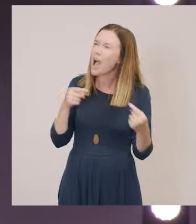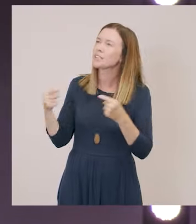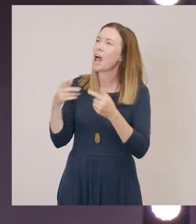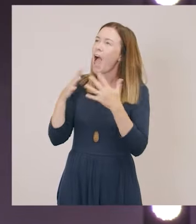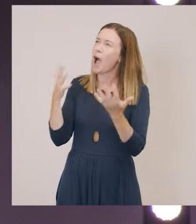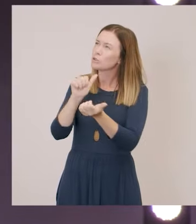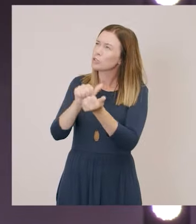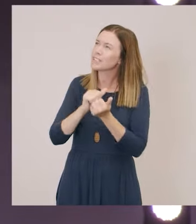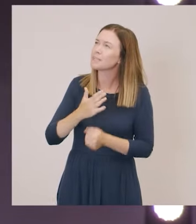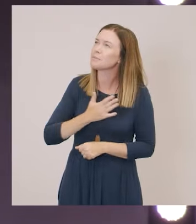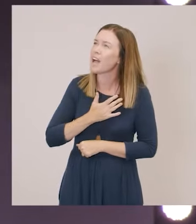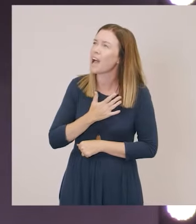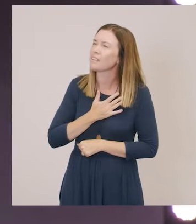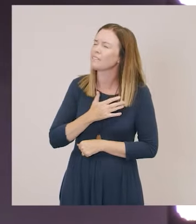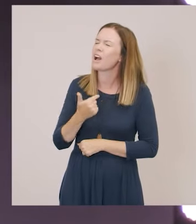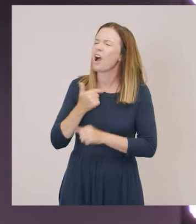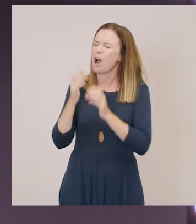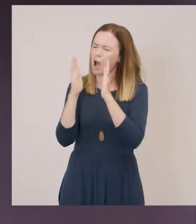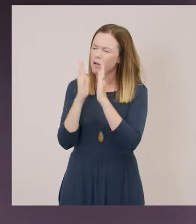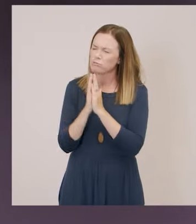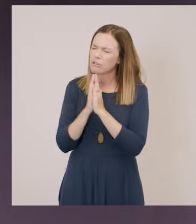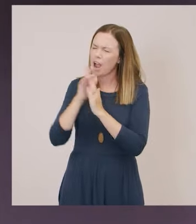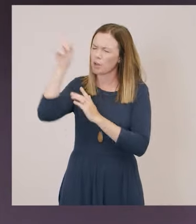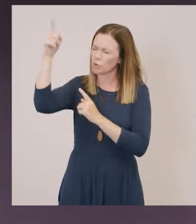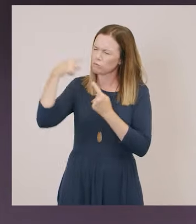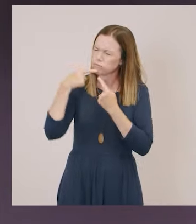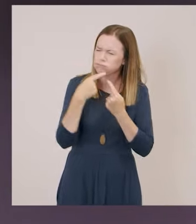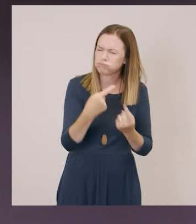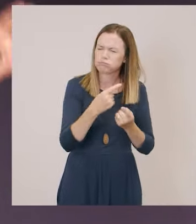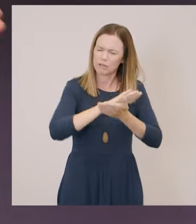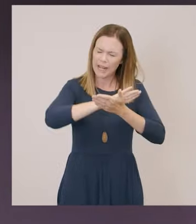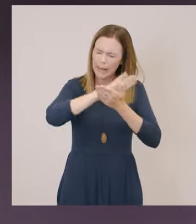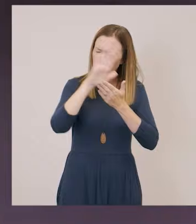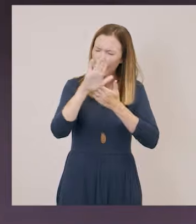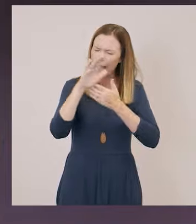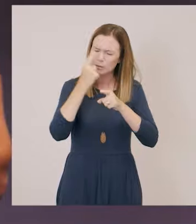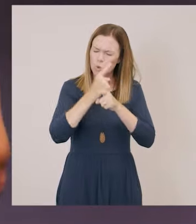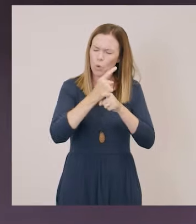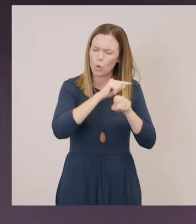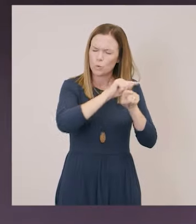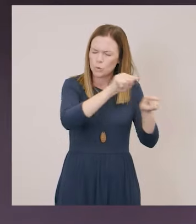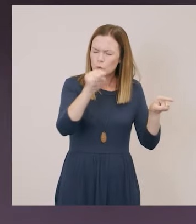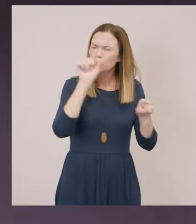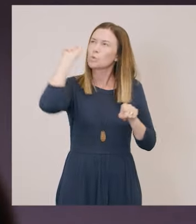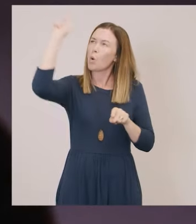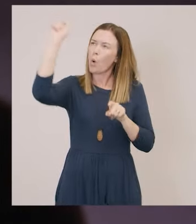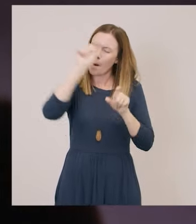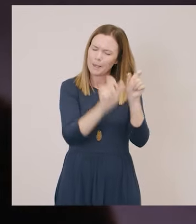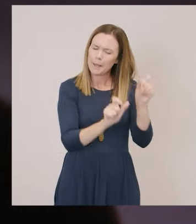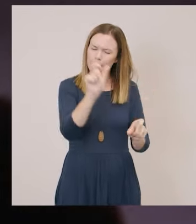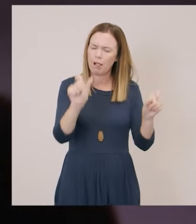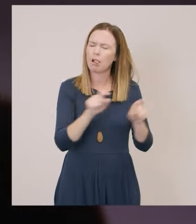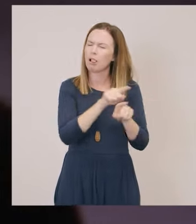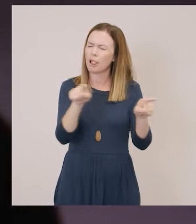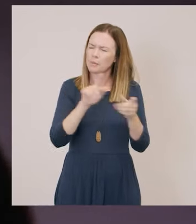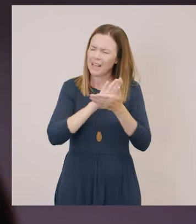And Lord, I pray that today you would speak clearly to your people about exactly where they're at and what their next step needs to